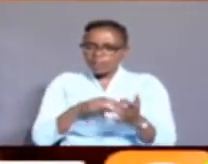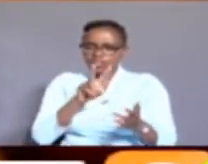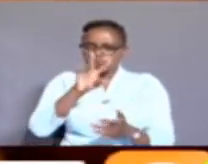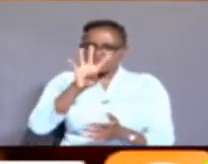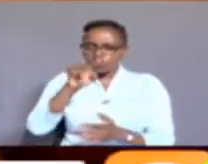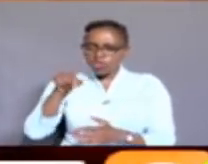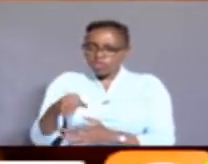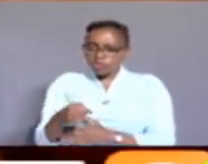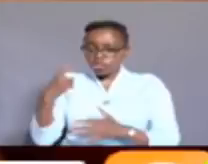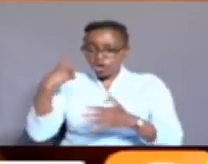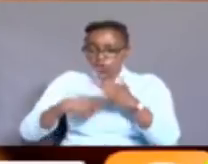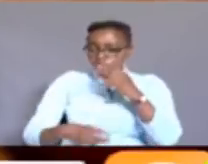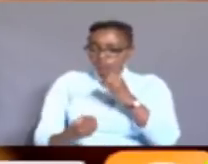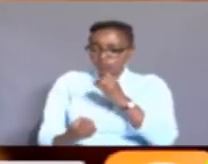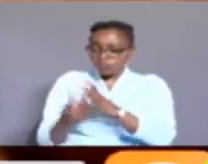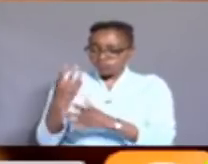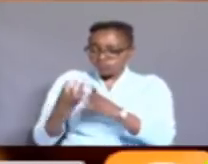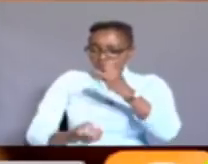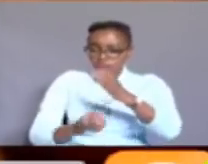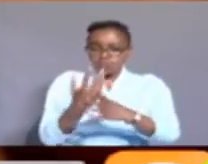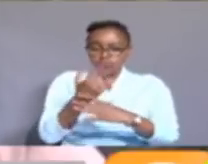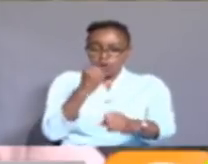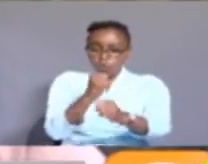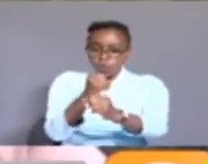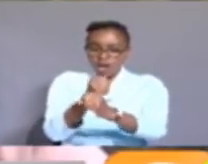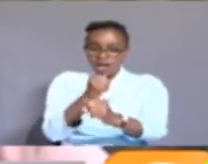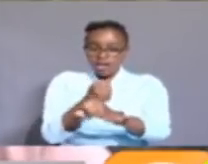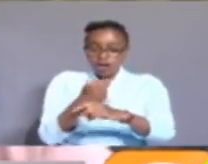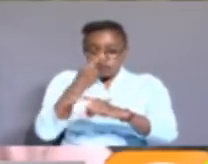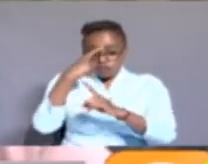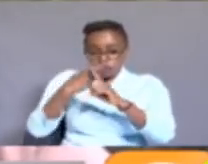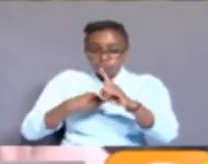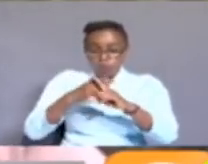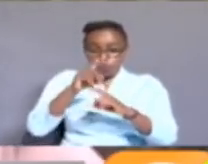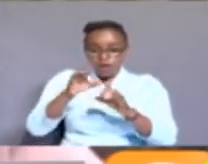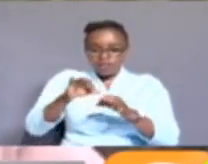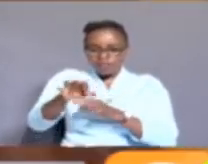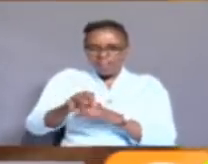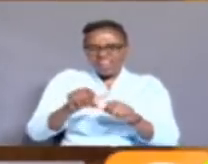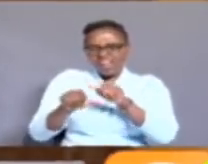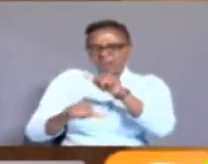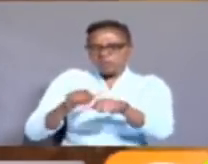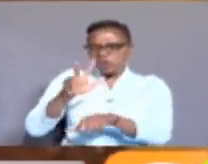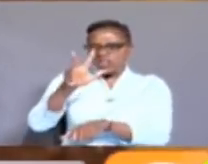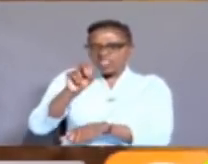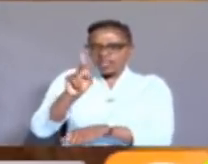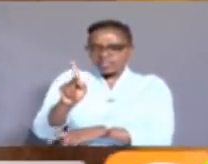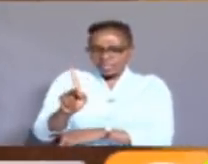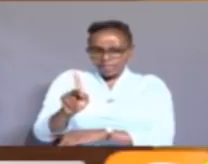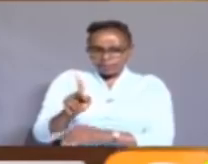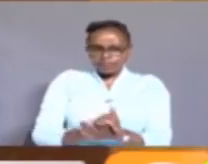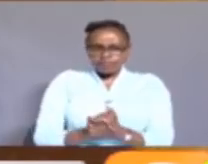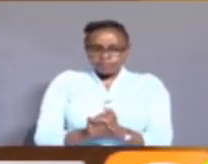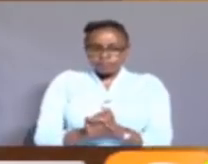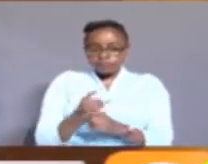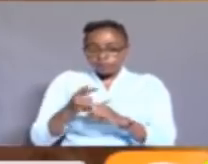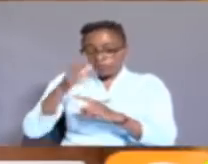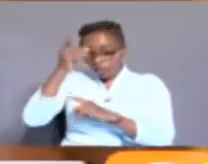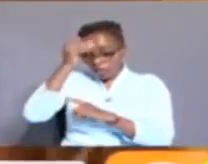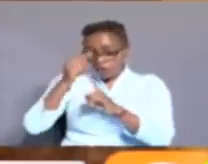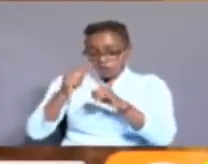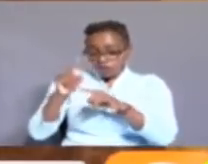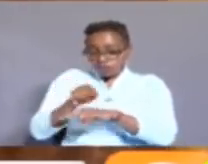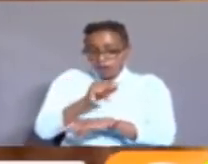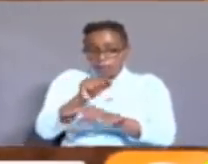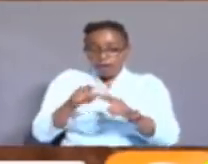24,000. The cost of production of potatoes 1 acre is around 30,000. Having learned from his mistakes, he now takes